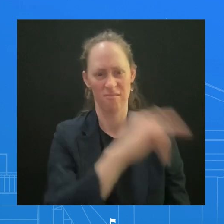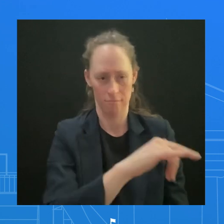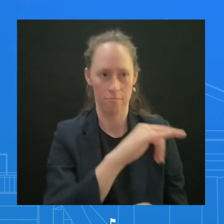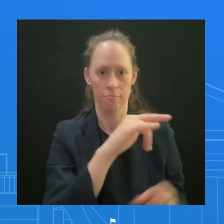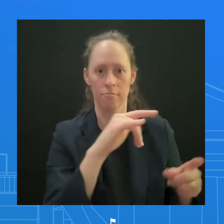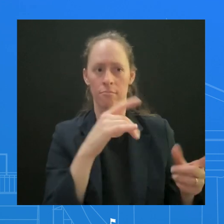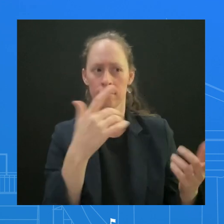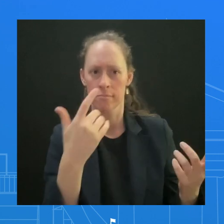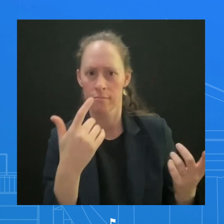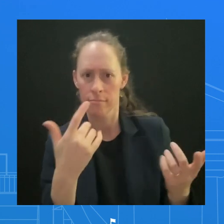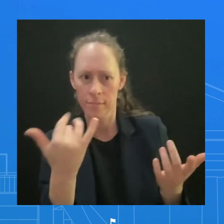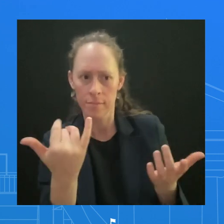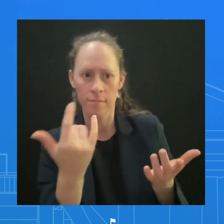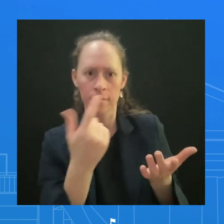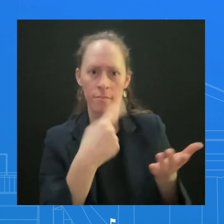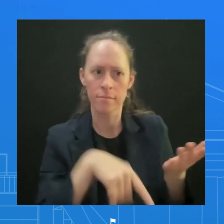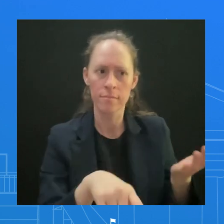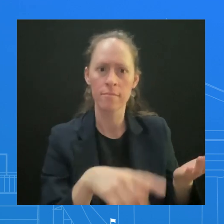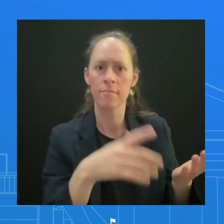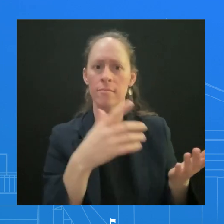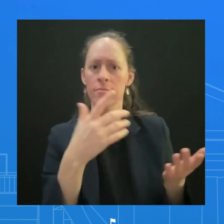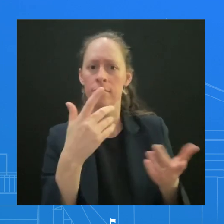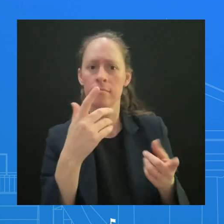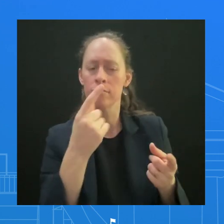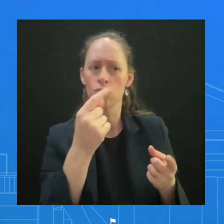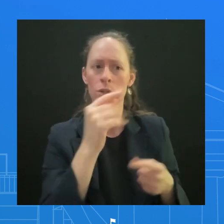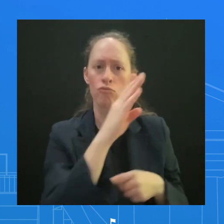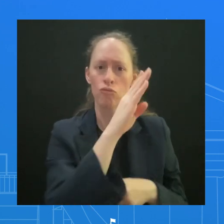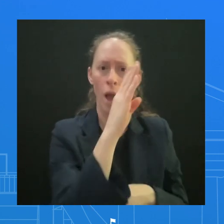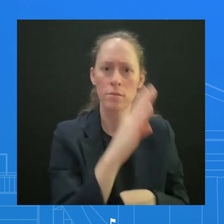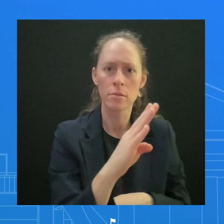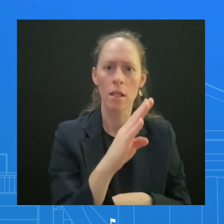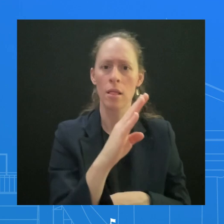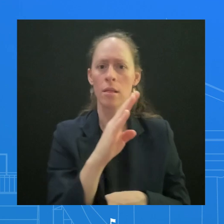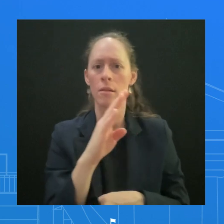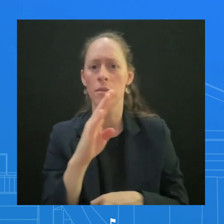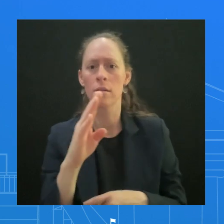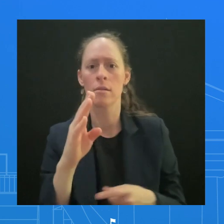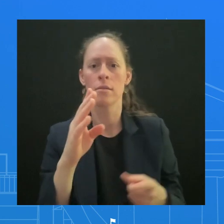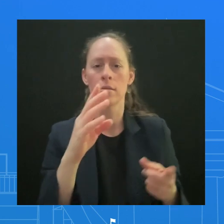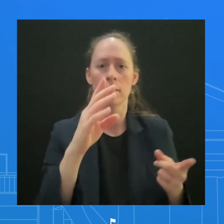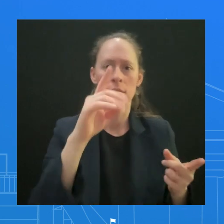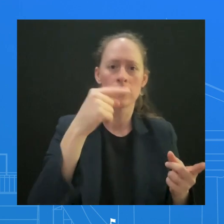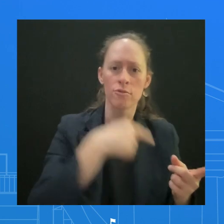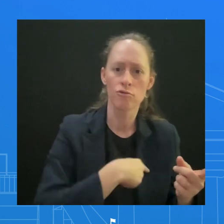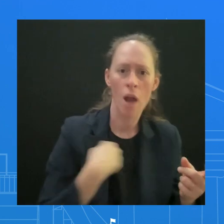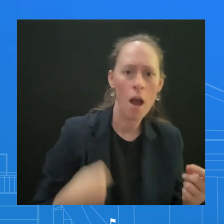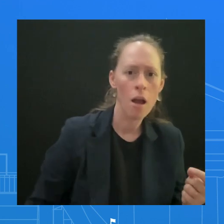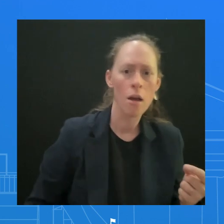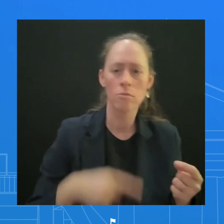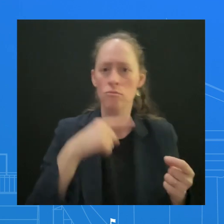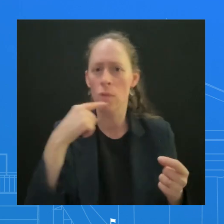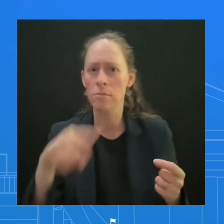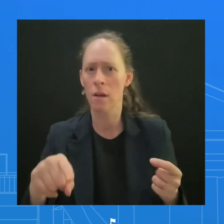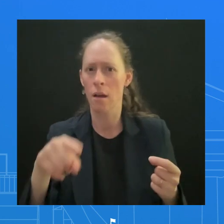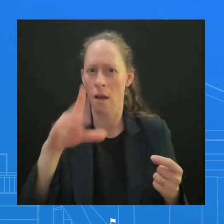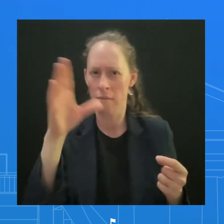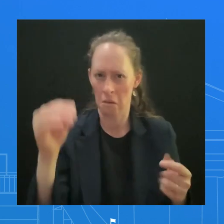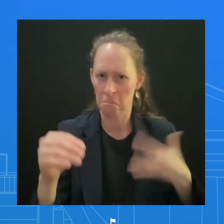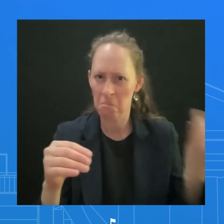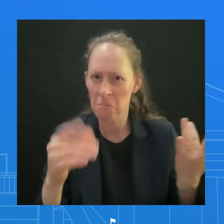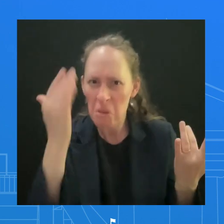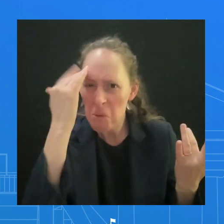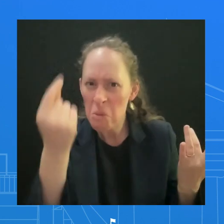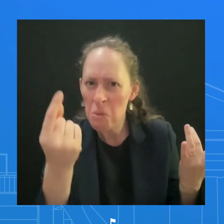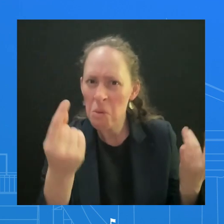South Africa. Do you have any preview of what to expect from those conversations? I don't have travel to really read out or talk to today. I